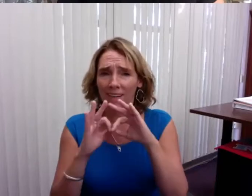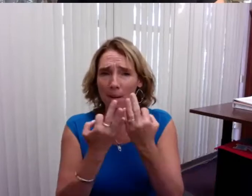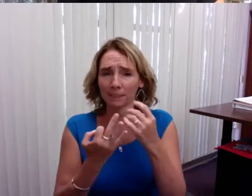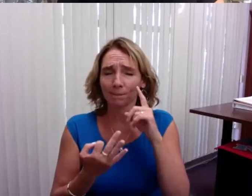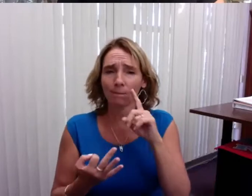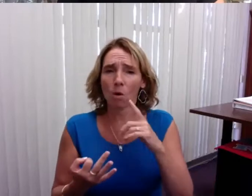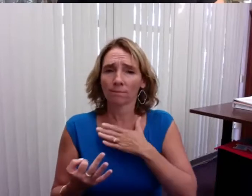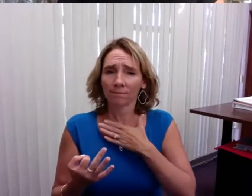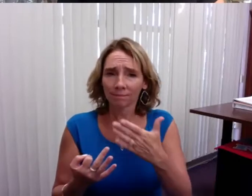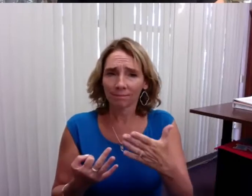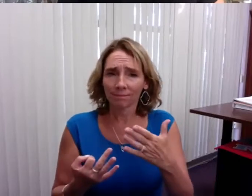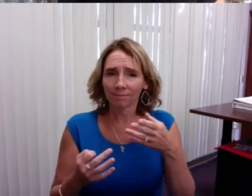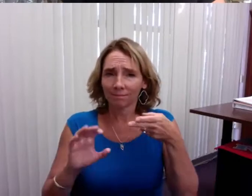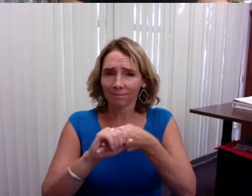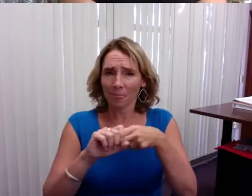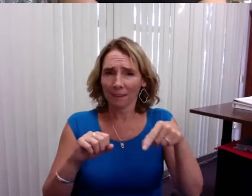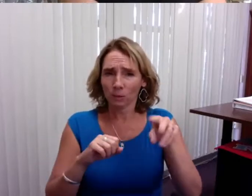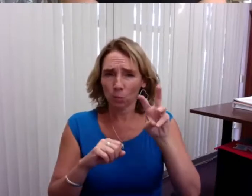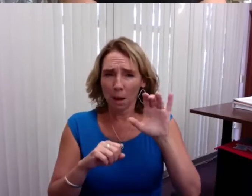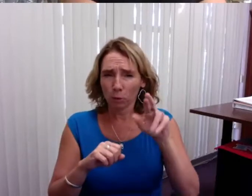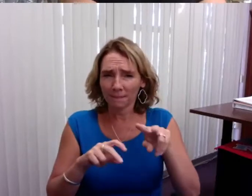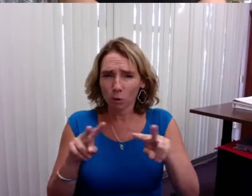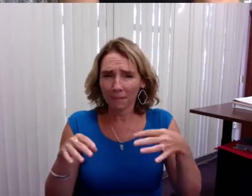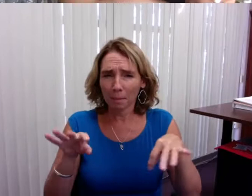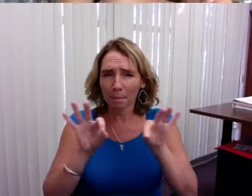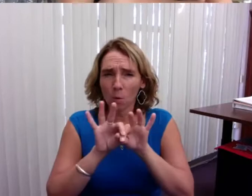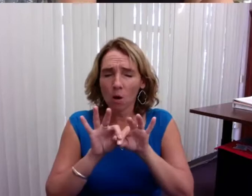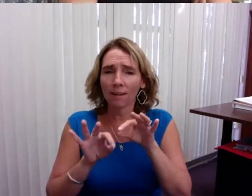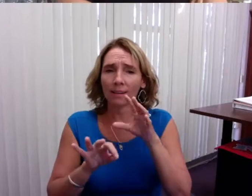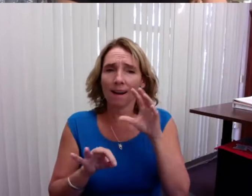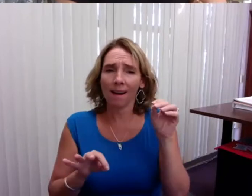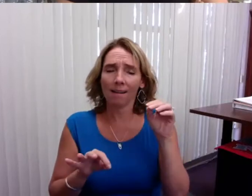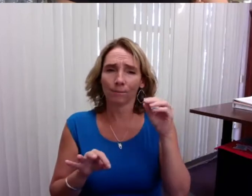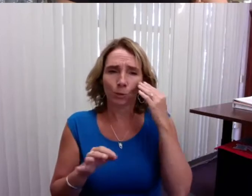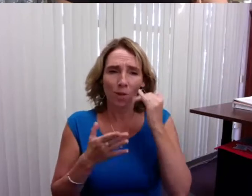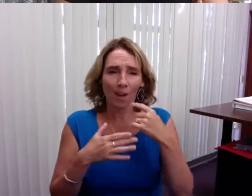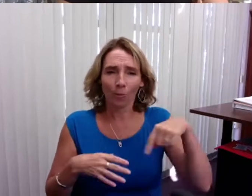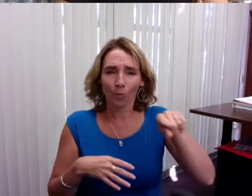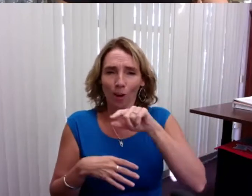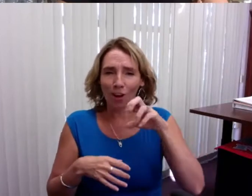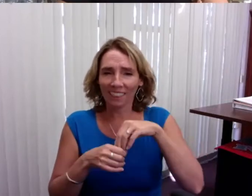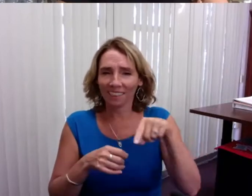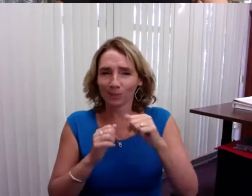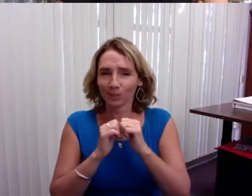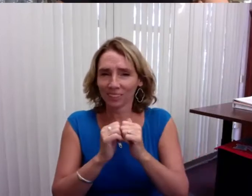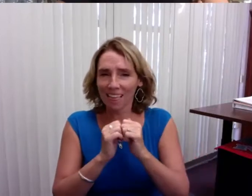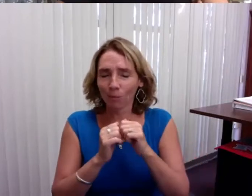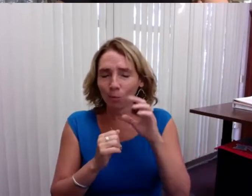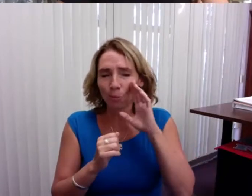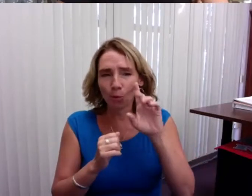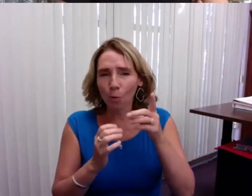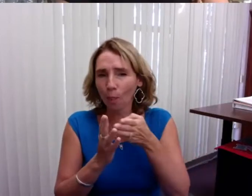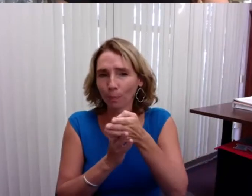Okay, I'd like to thank all of you. I'd like to thank the families for your willingness to participate in this webinar. This information